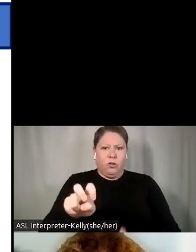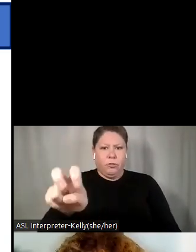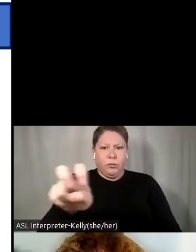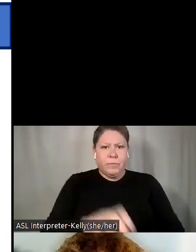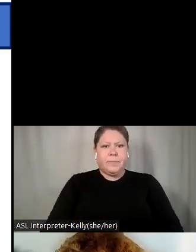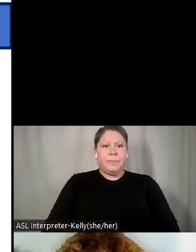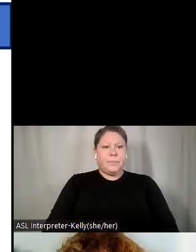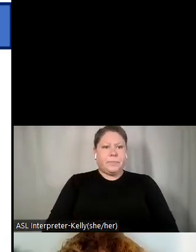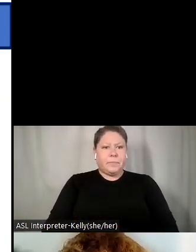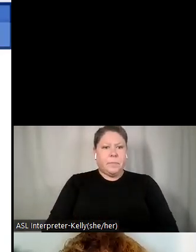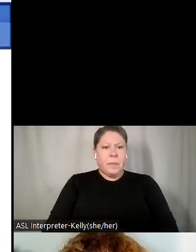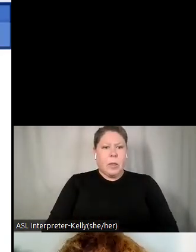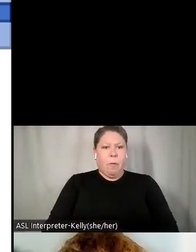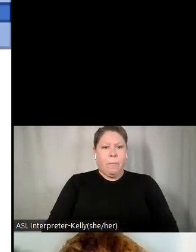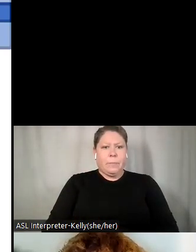please.